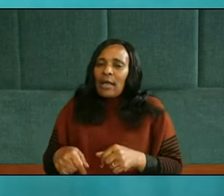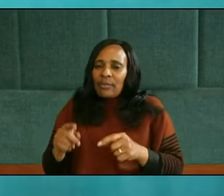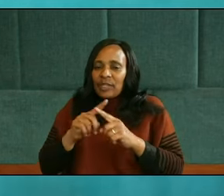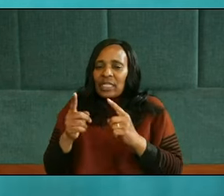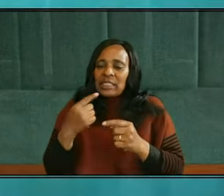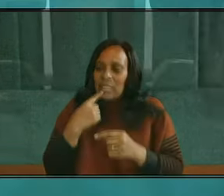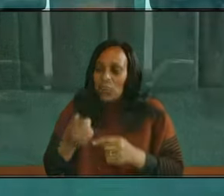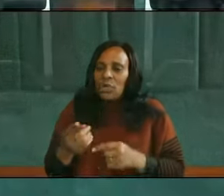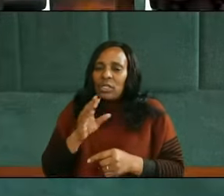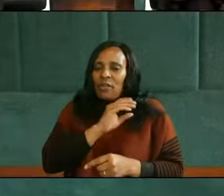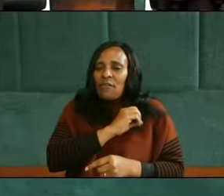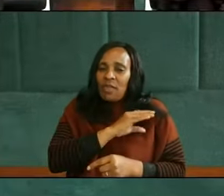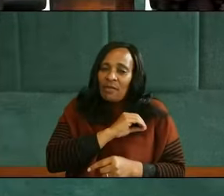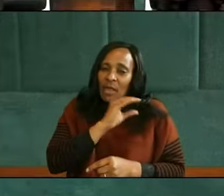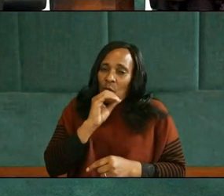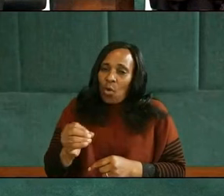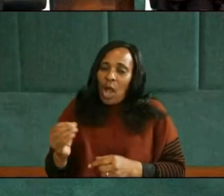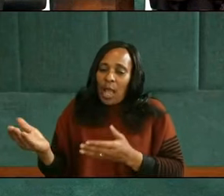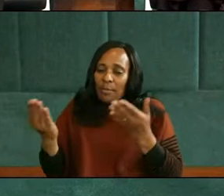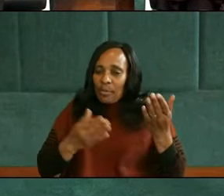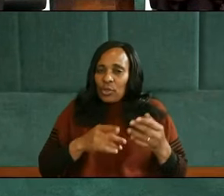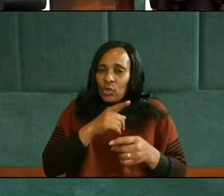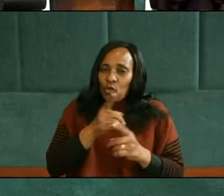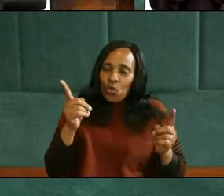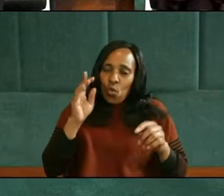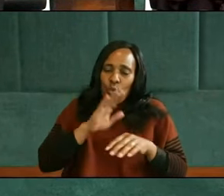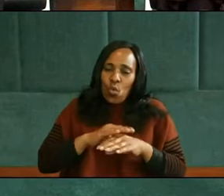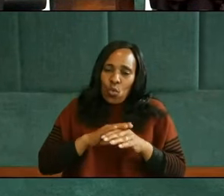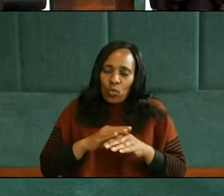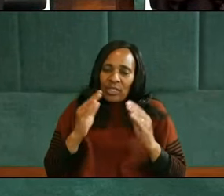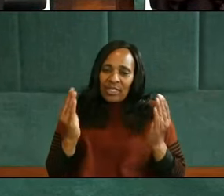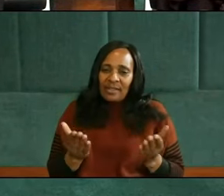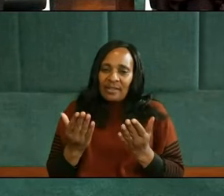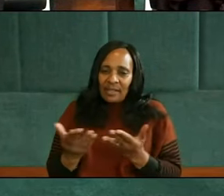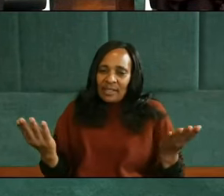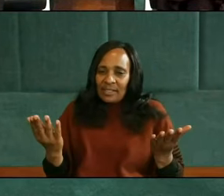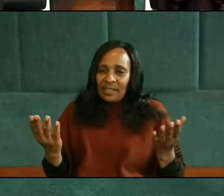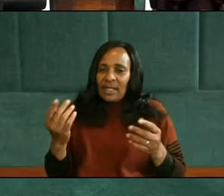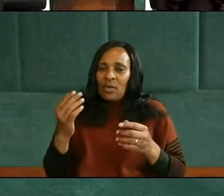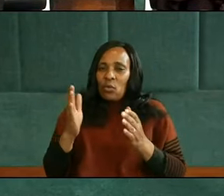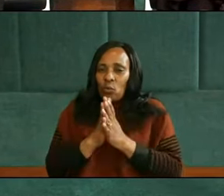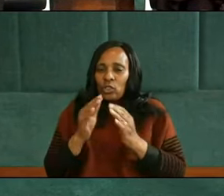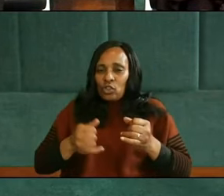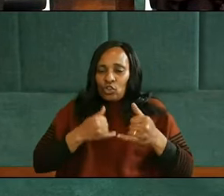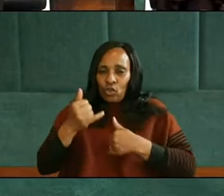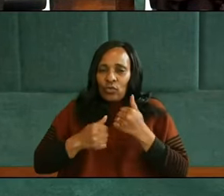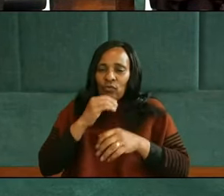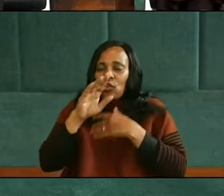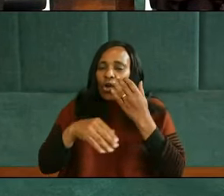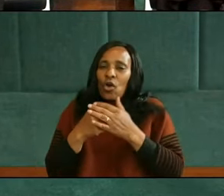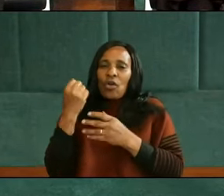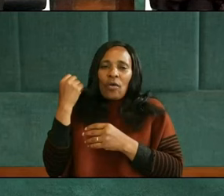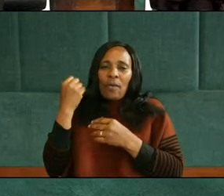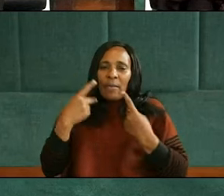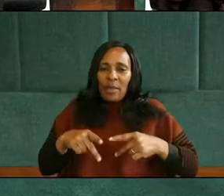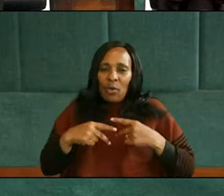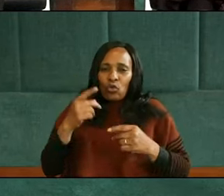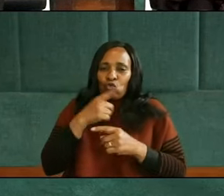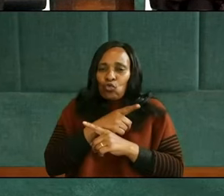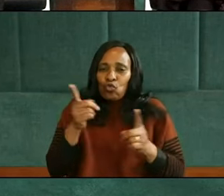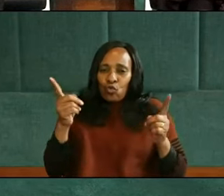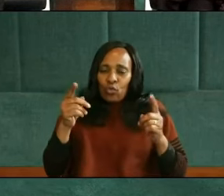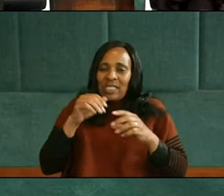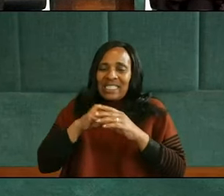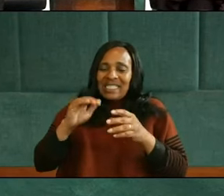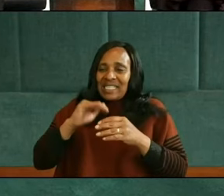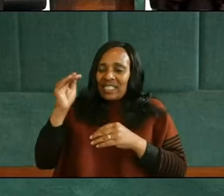fear not, for behold, I bring you good tidings of great joy, which shall be to all people. For unto you is born this day in the city